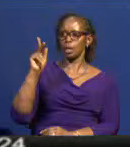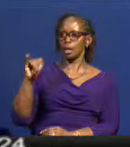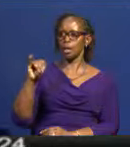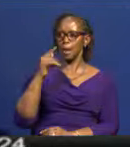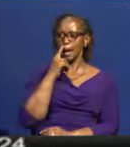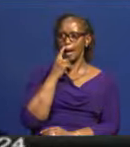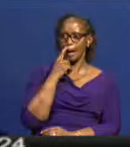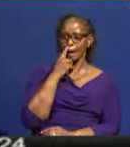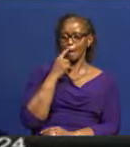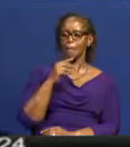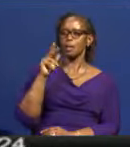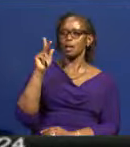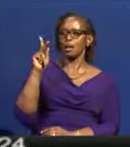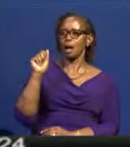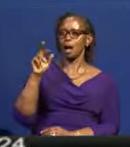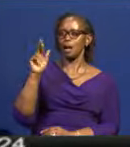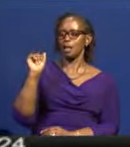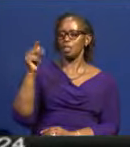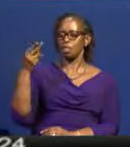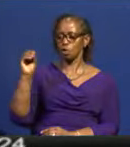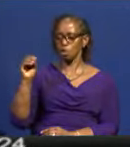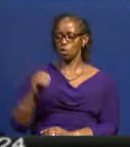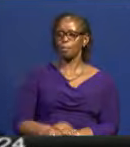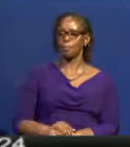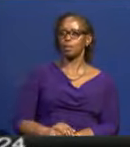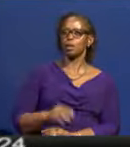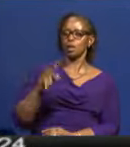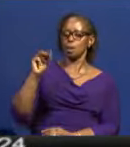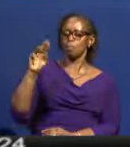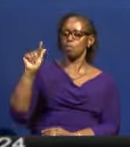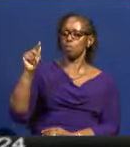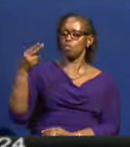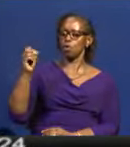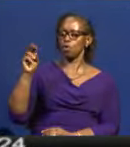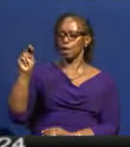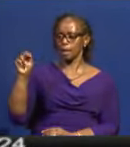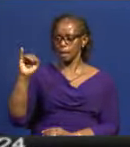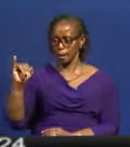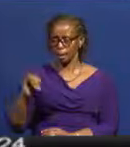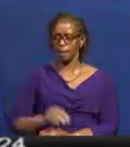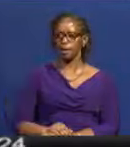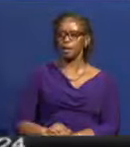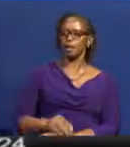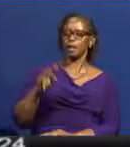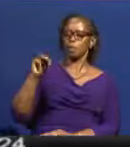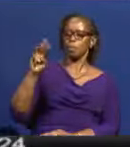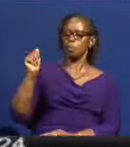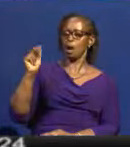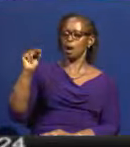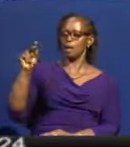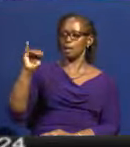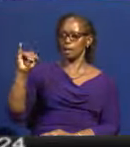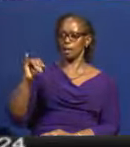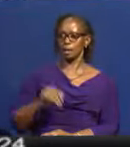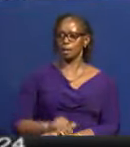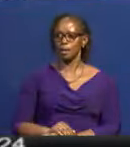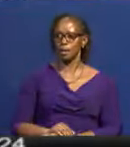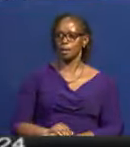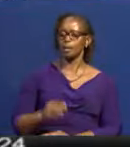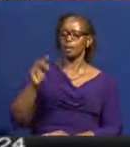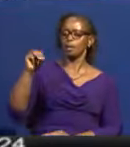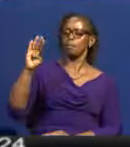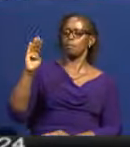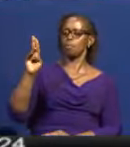Kili Daniel Karido. Dorothy Muthoni Ikiara. Mwangi Kiunjure.